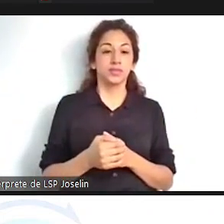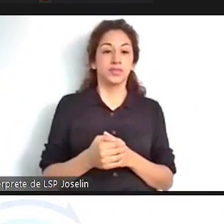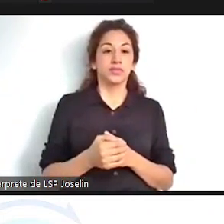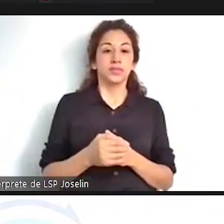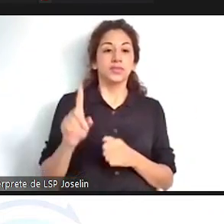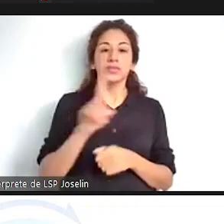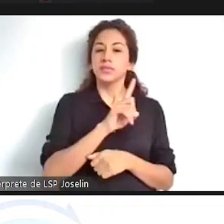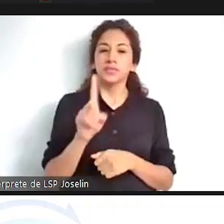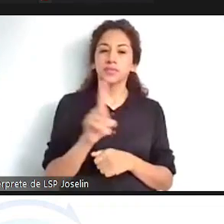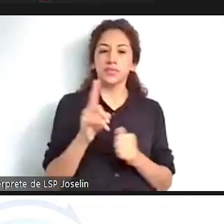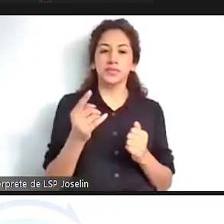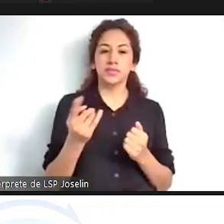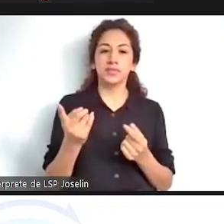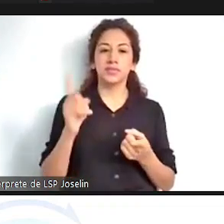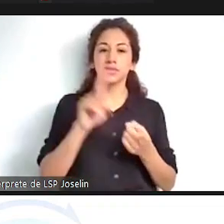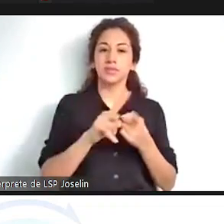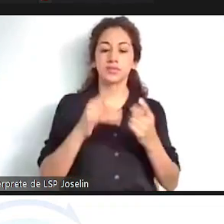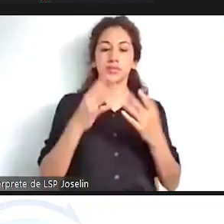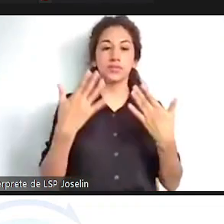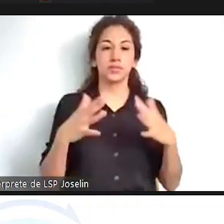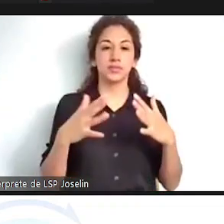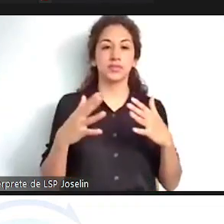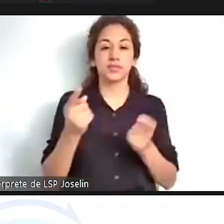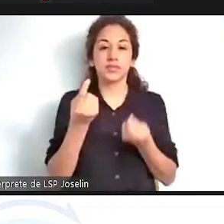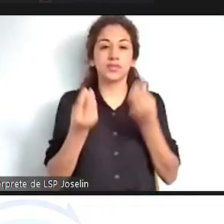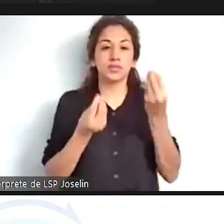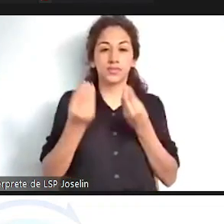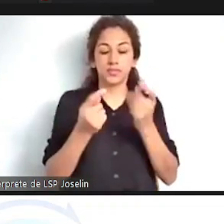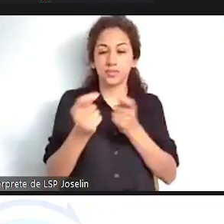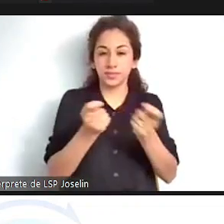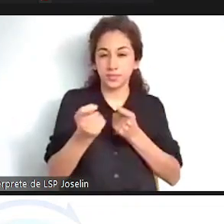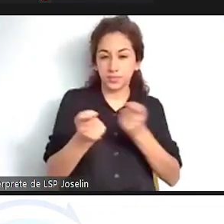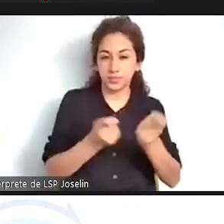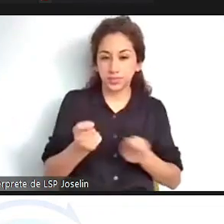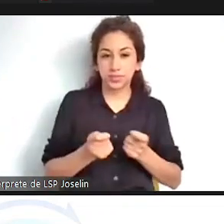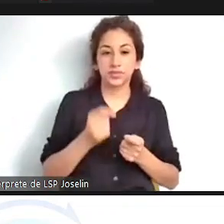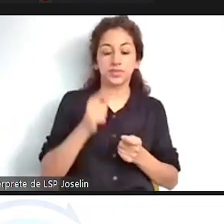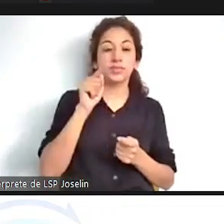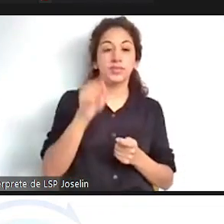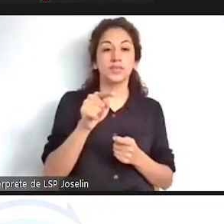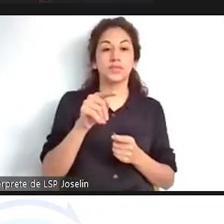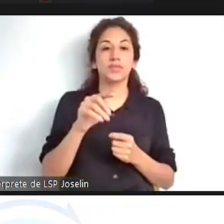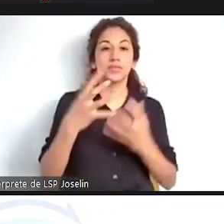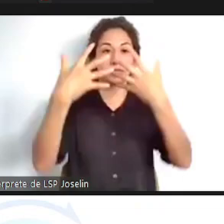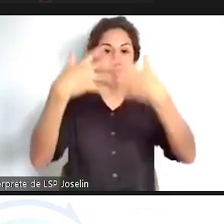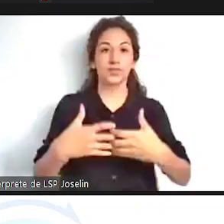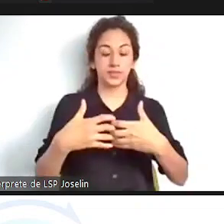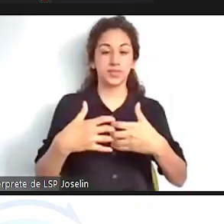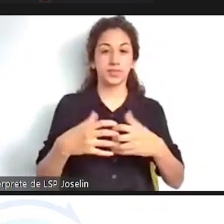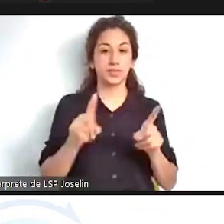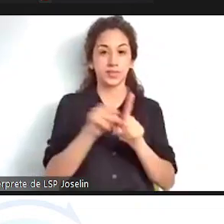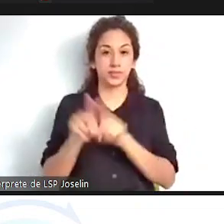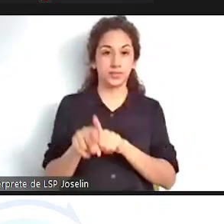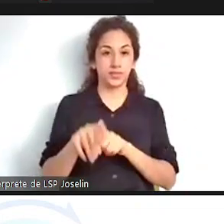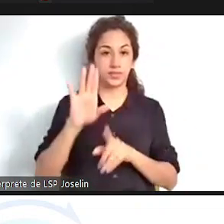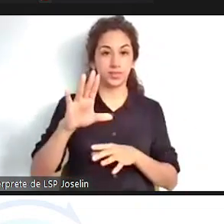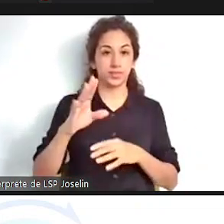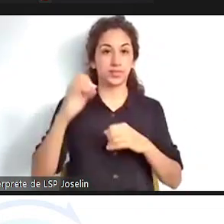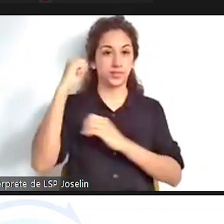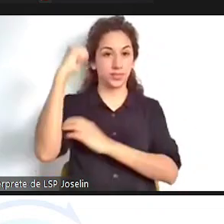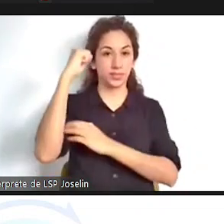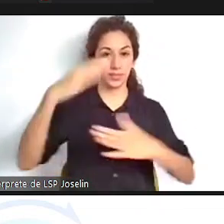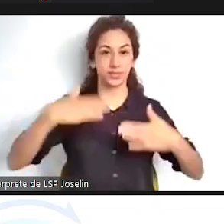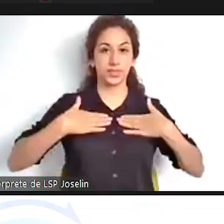re-redesign their their nap there's no process right now to regulate the american companies in terms of